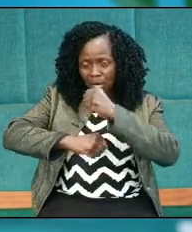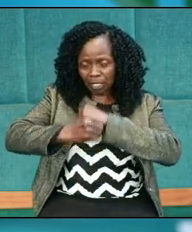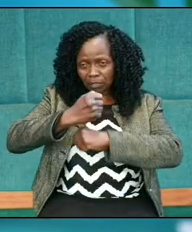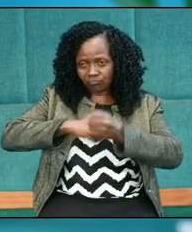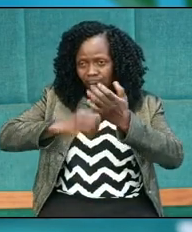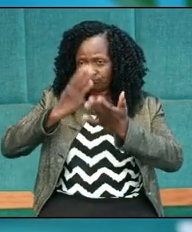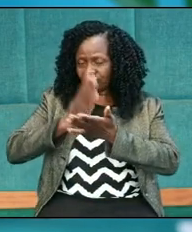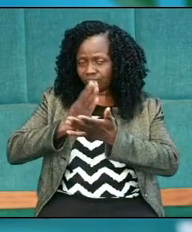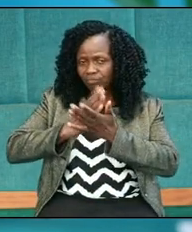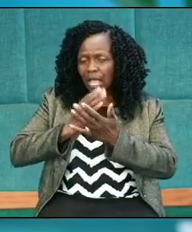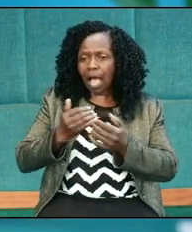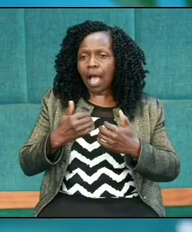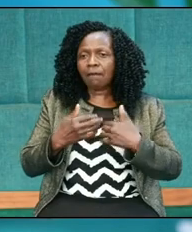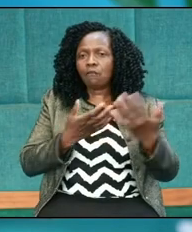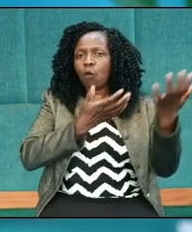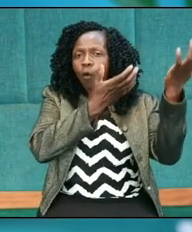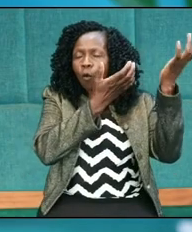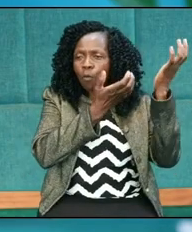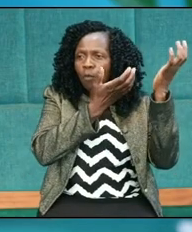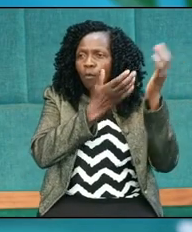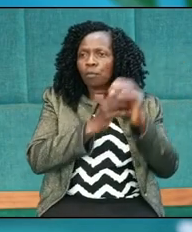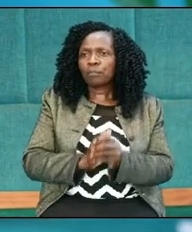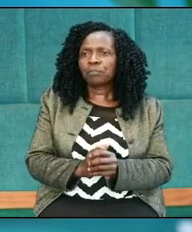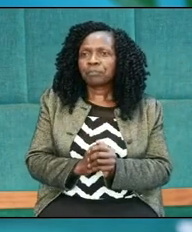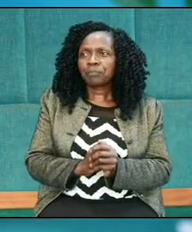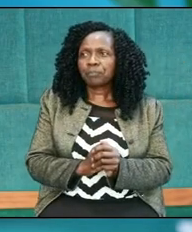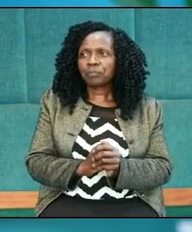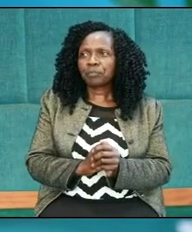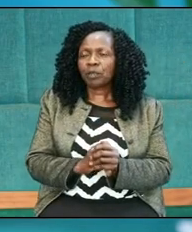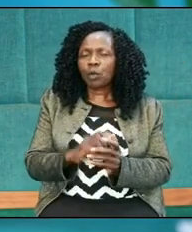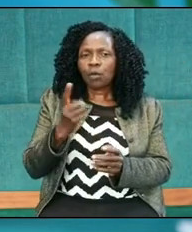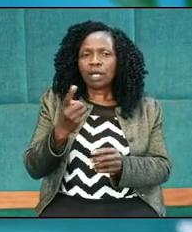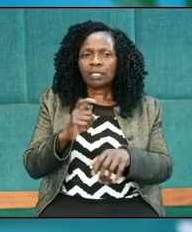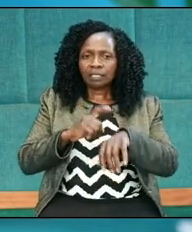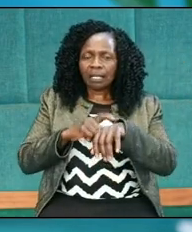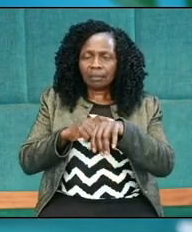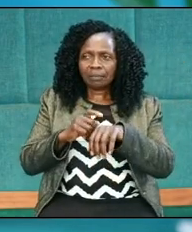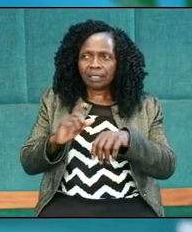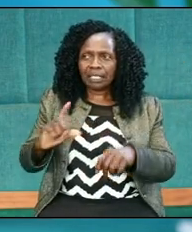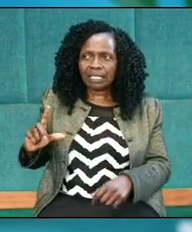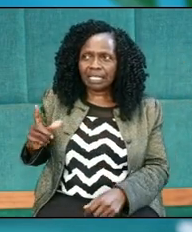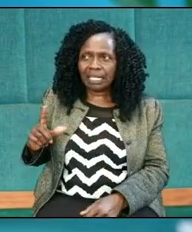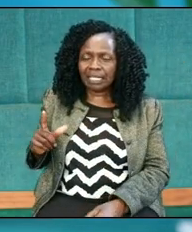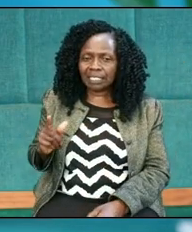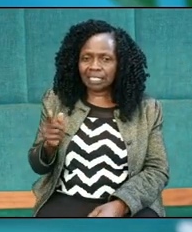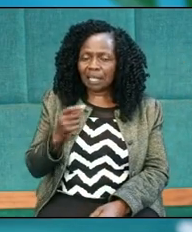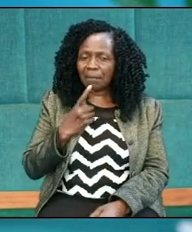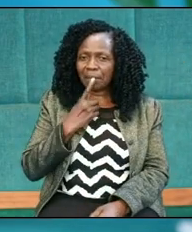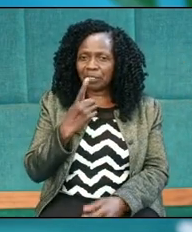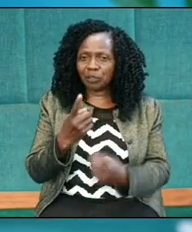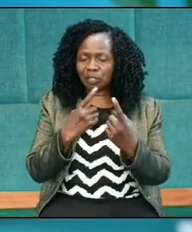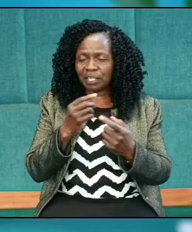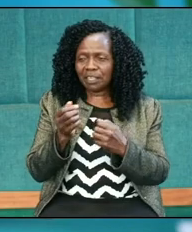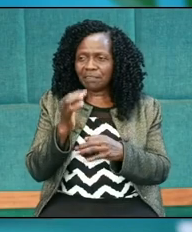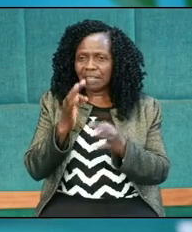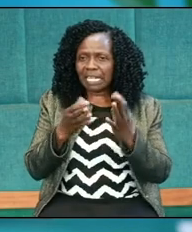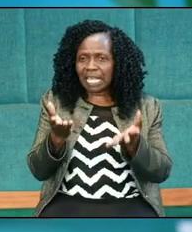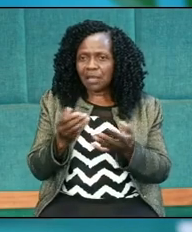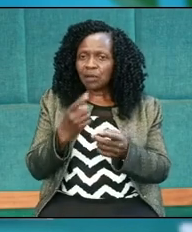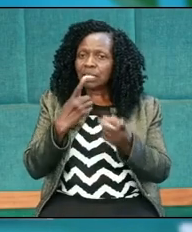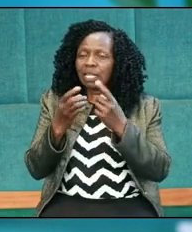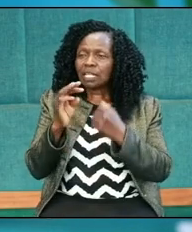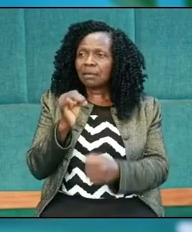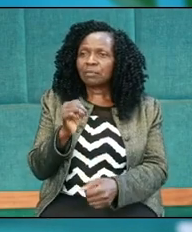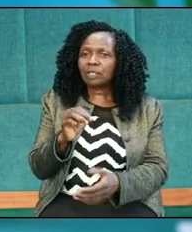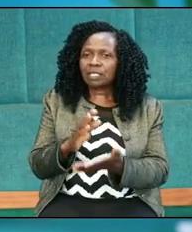Optimism. Have hope. One time when I was with the ladies, and this I can mention even here, I was telling